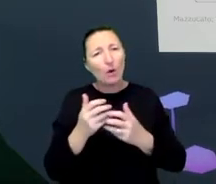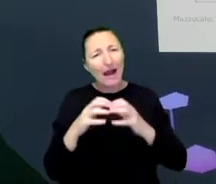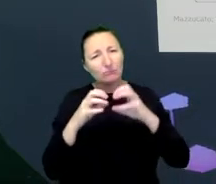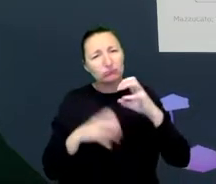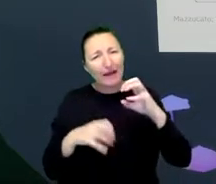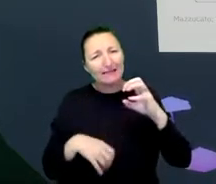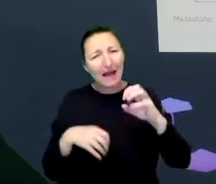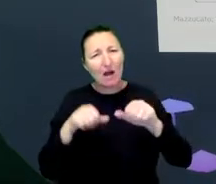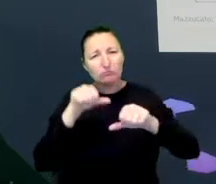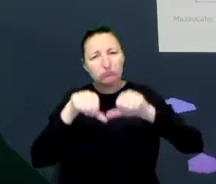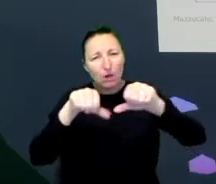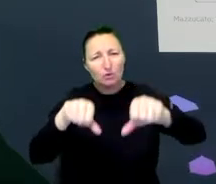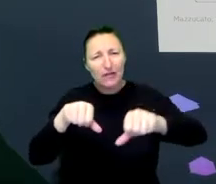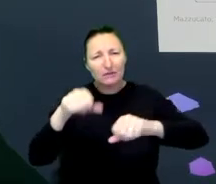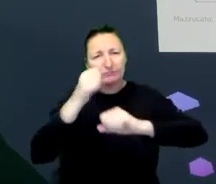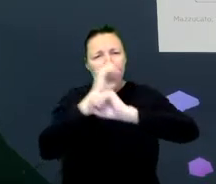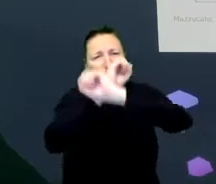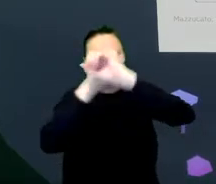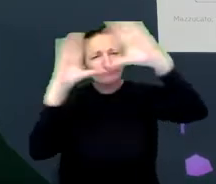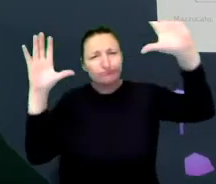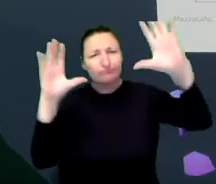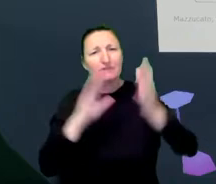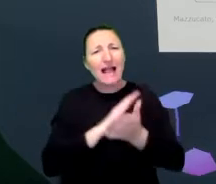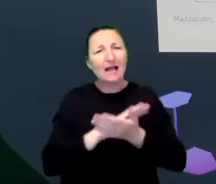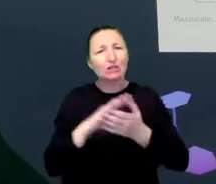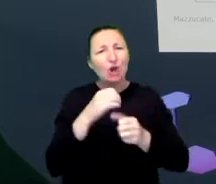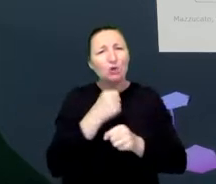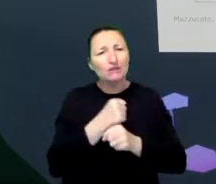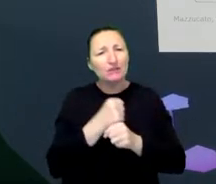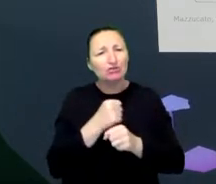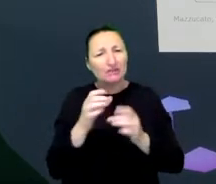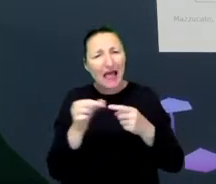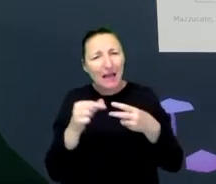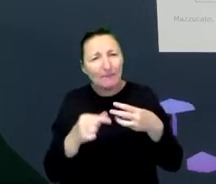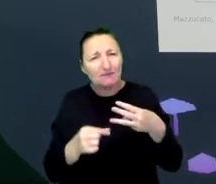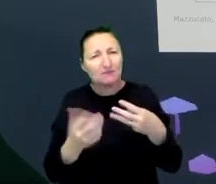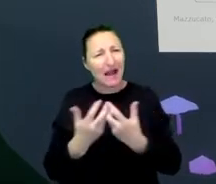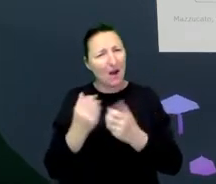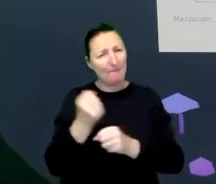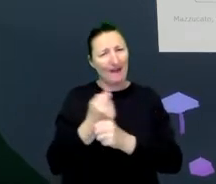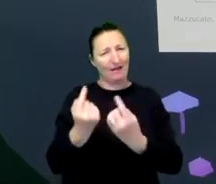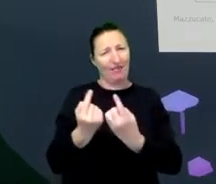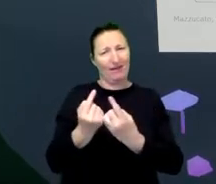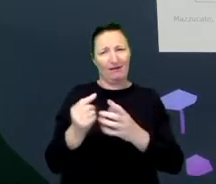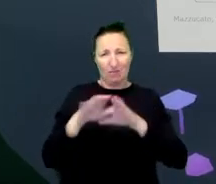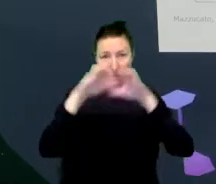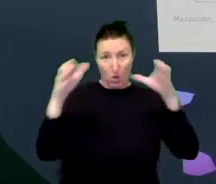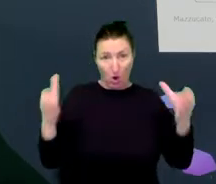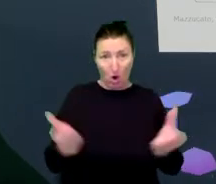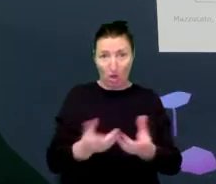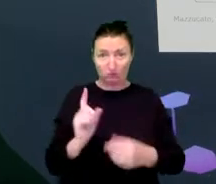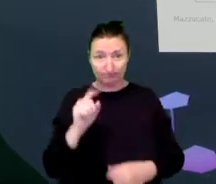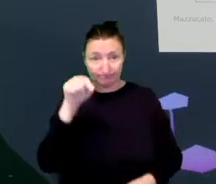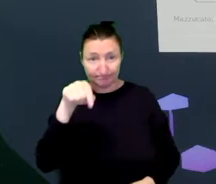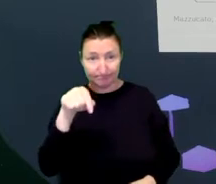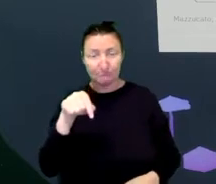understanding the heterogeneous elements that go into making anything in the world, And also kind of taking inspiration from video